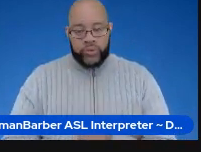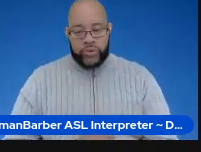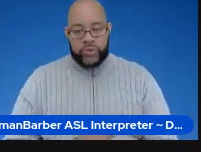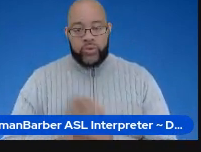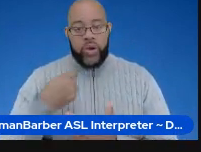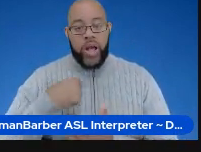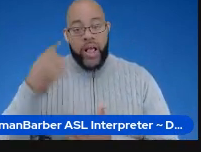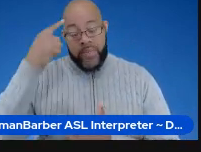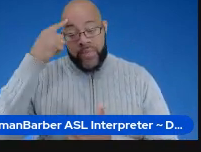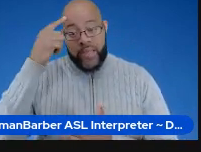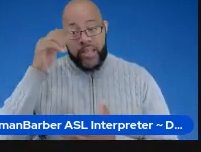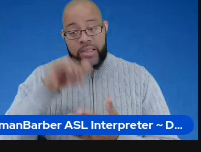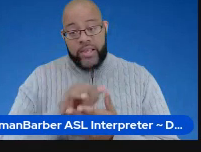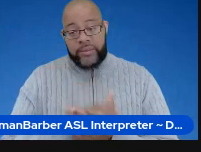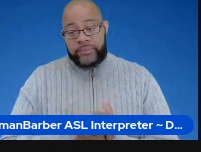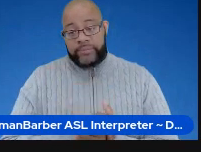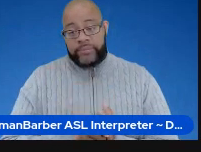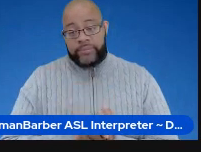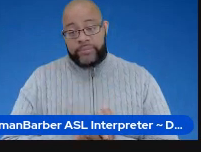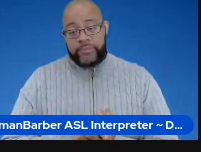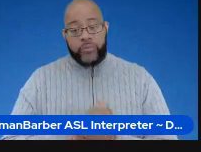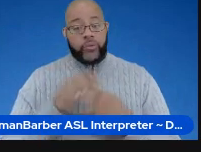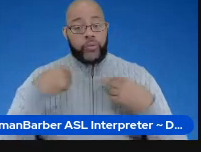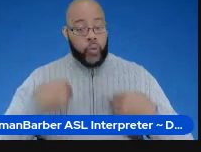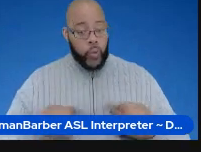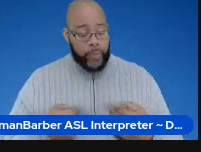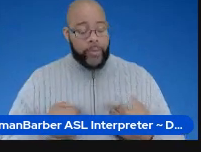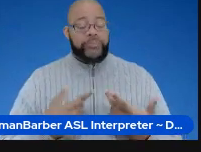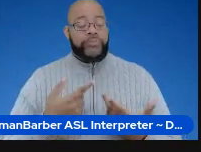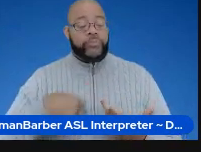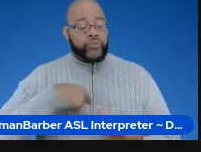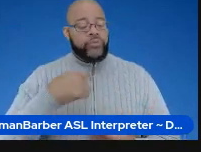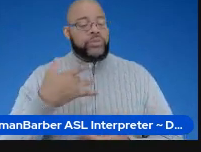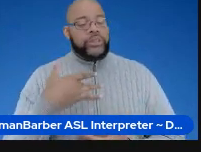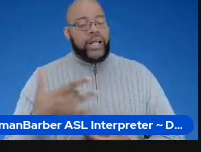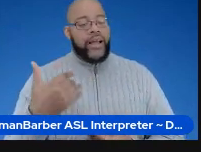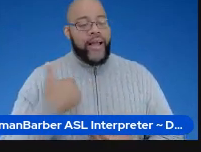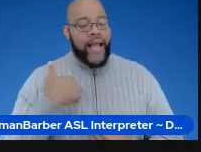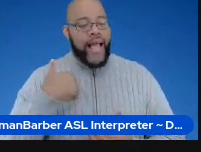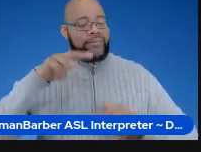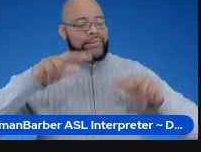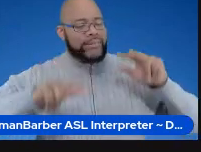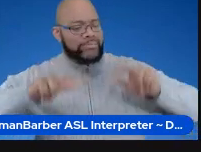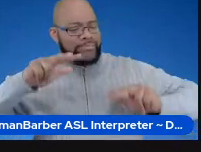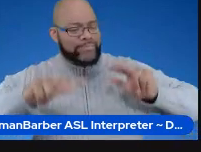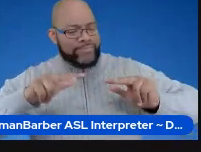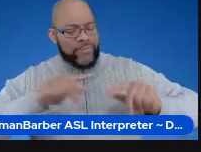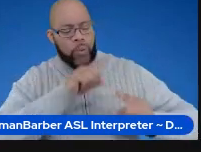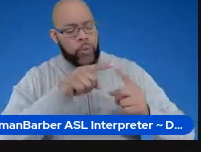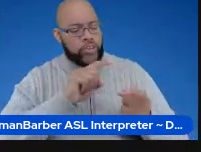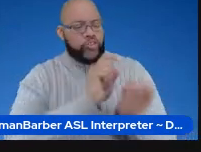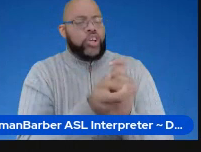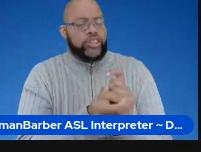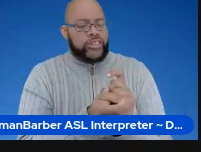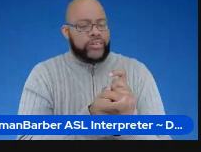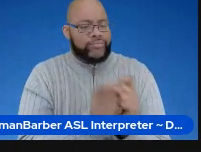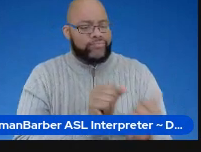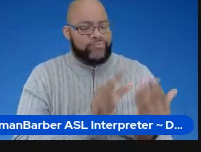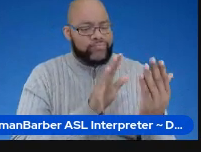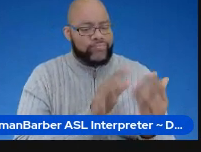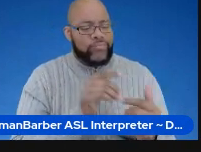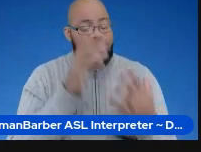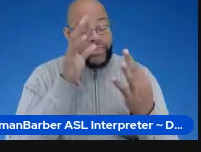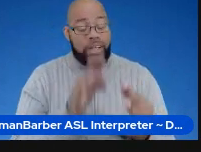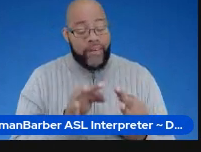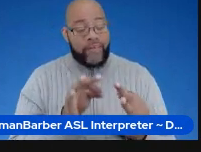think, as human as we are, we usually have hesitation when it comes to change. So definitely was a